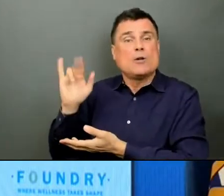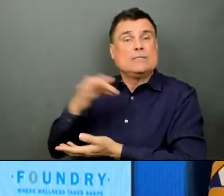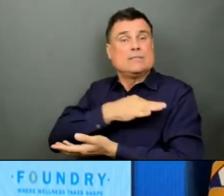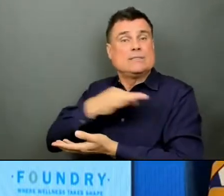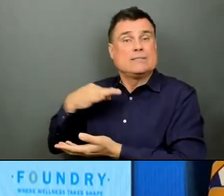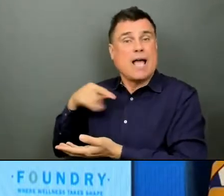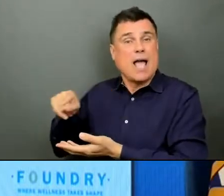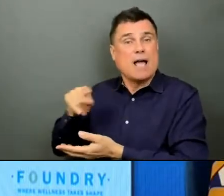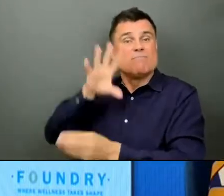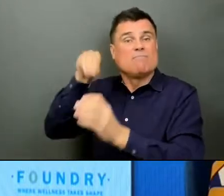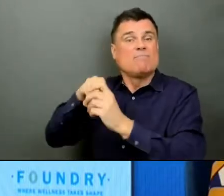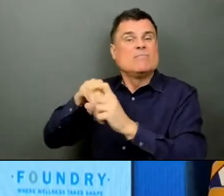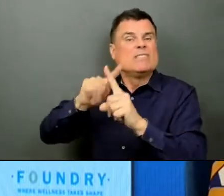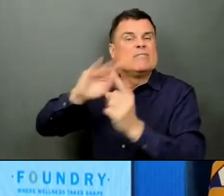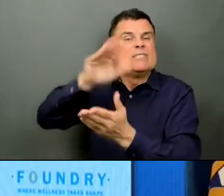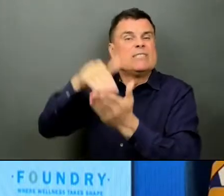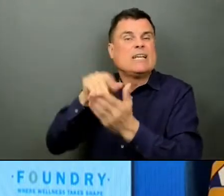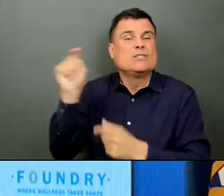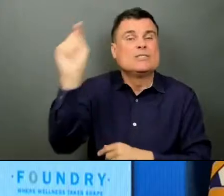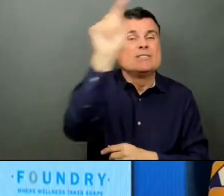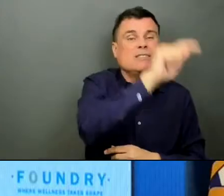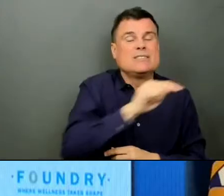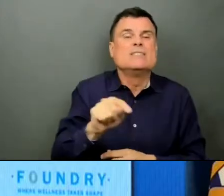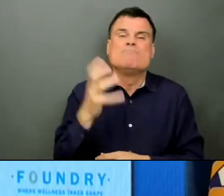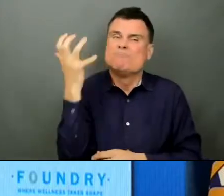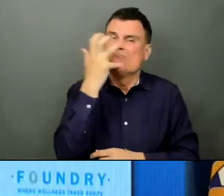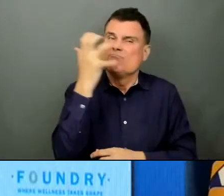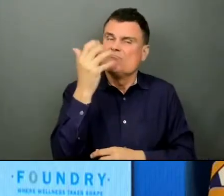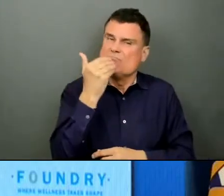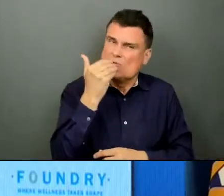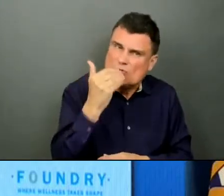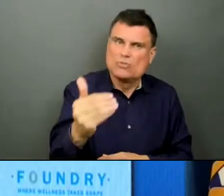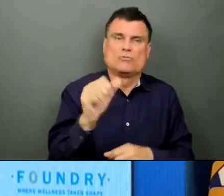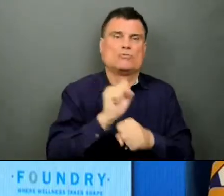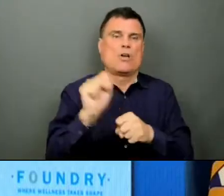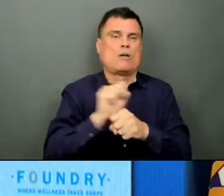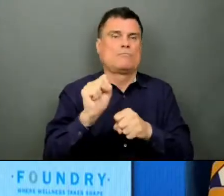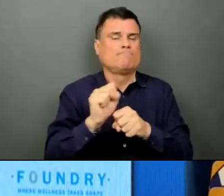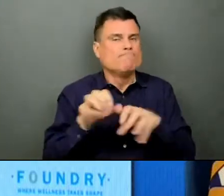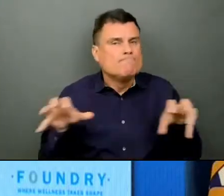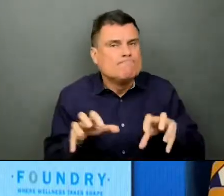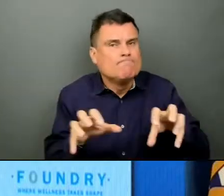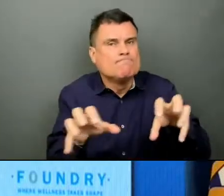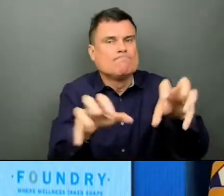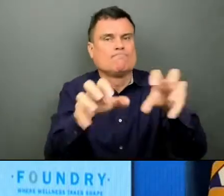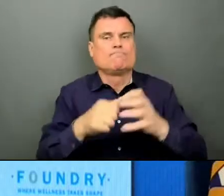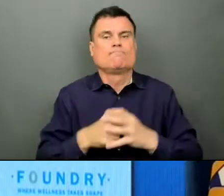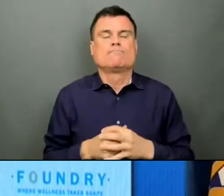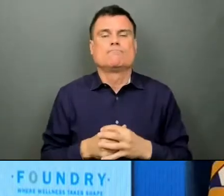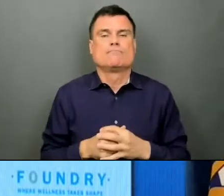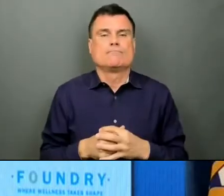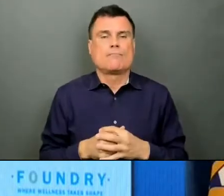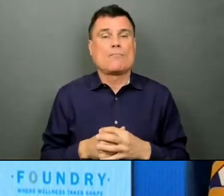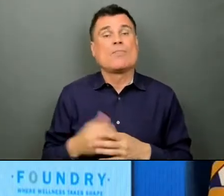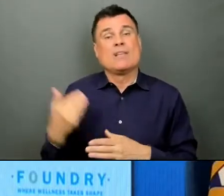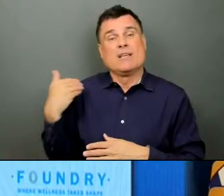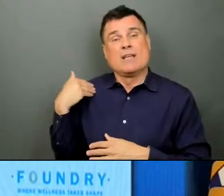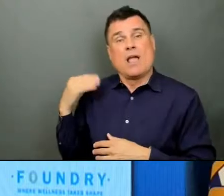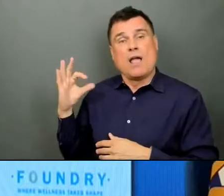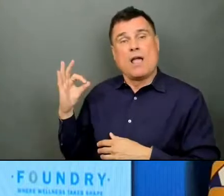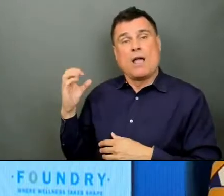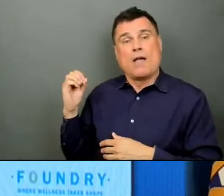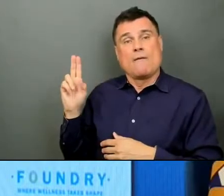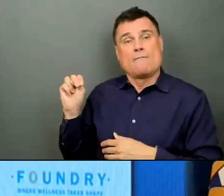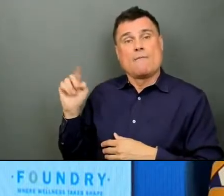Columbia. So this spring, Foundry Youth showed me how to download the app and showed me how to use it.